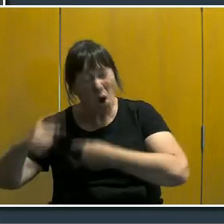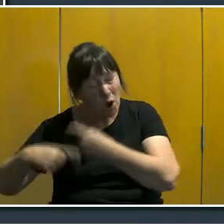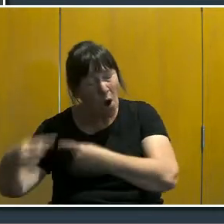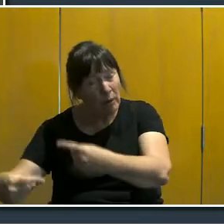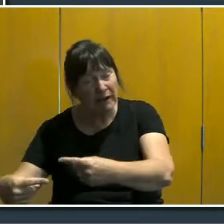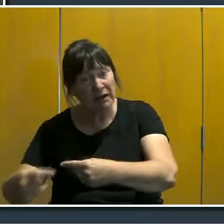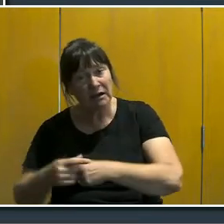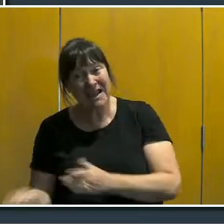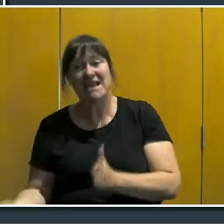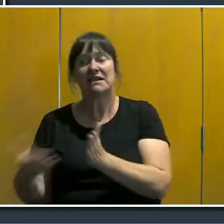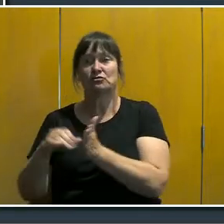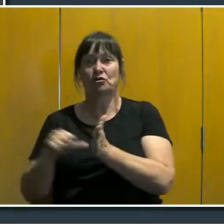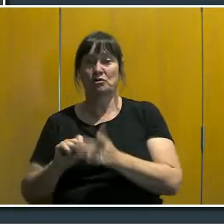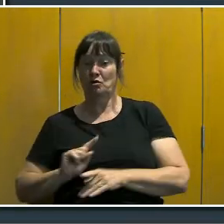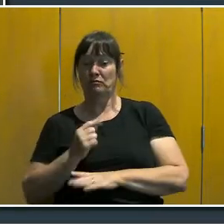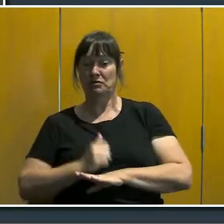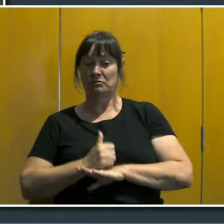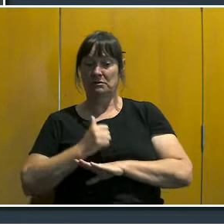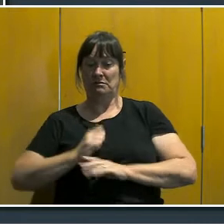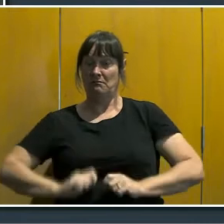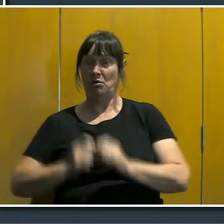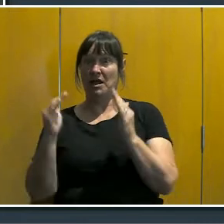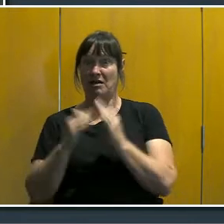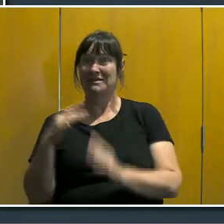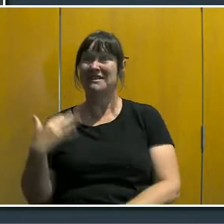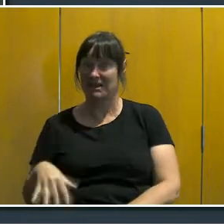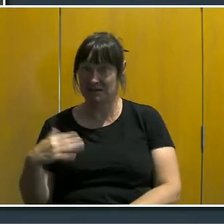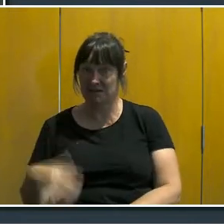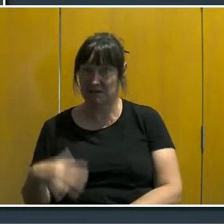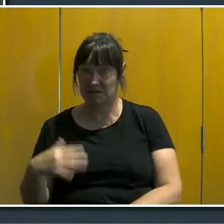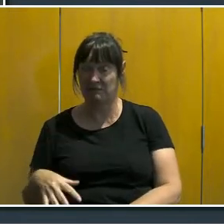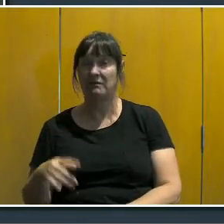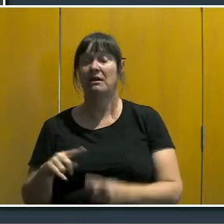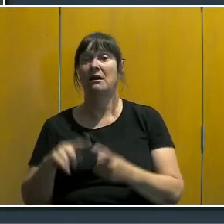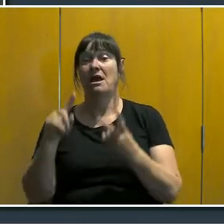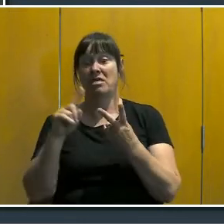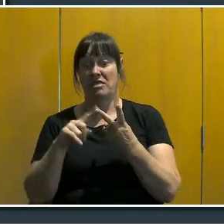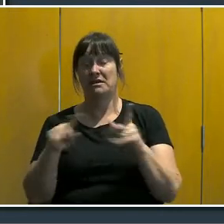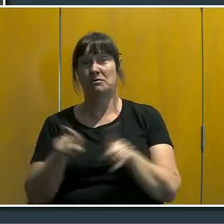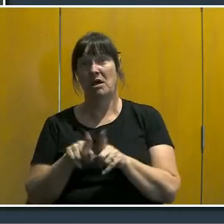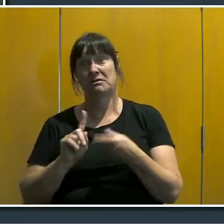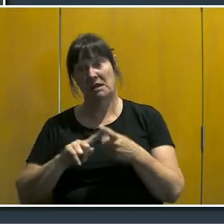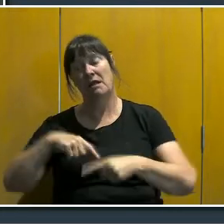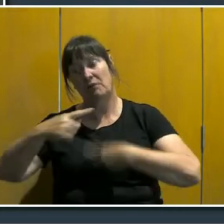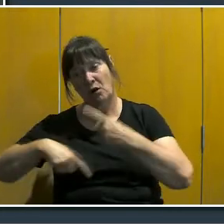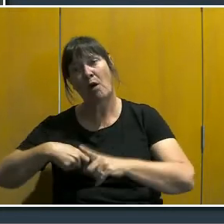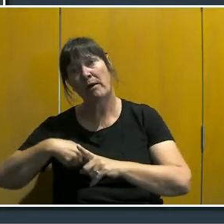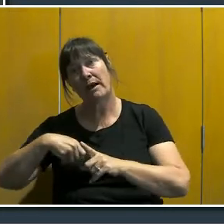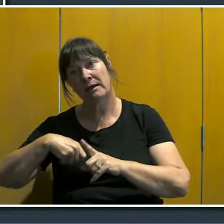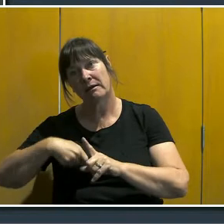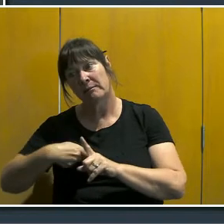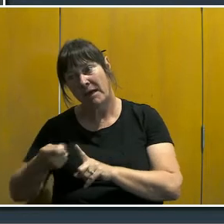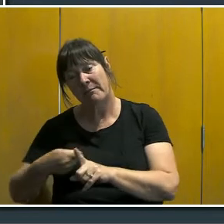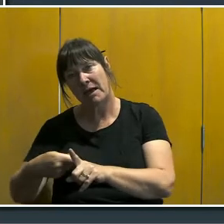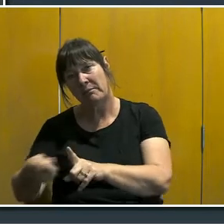it is an initial cost of construction, if you could call it infrastructure, and it's an ongoing cost. Now,